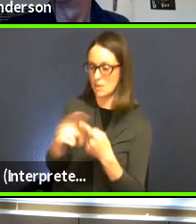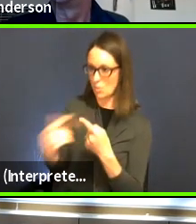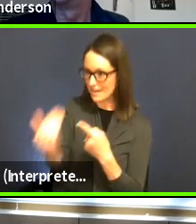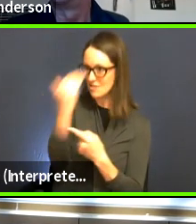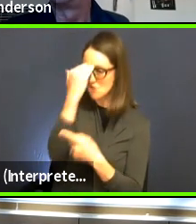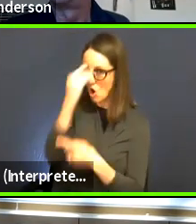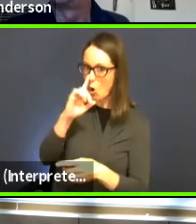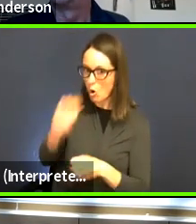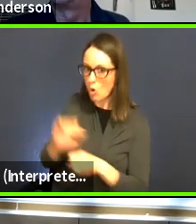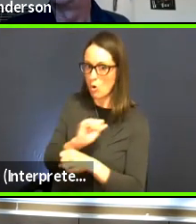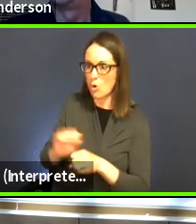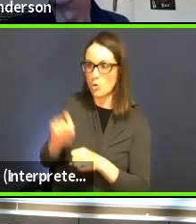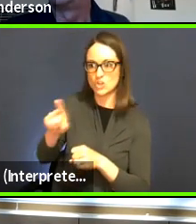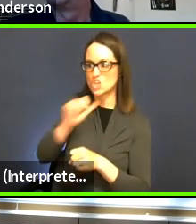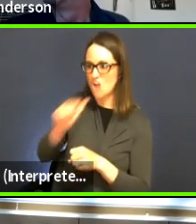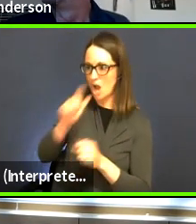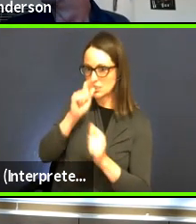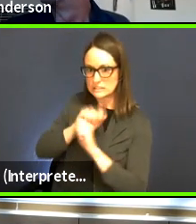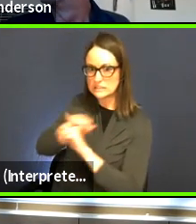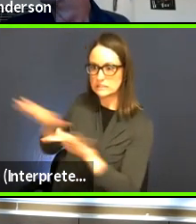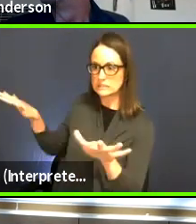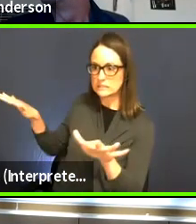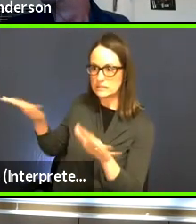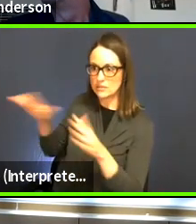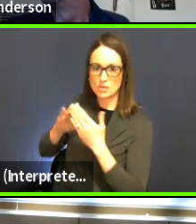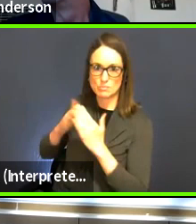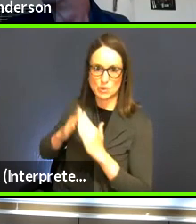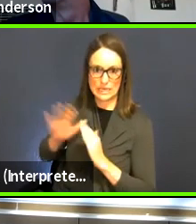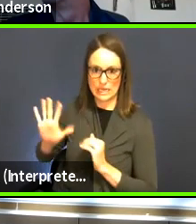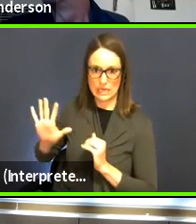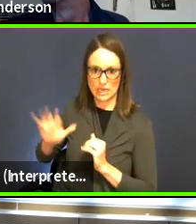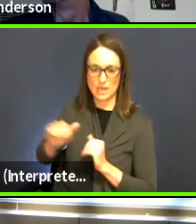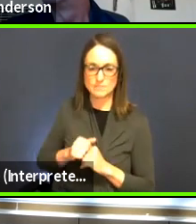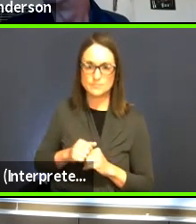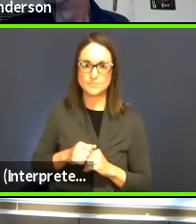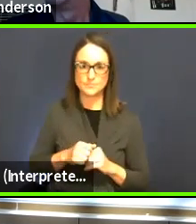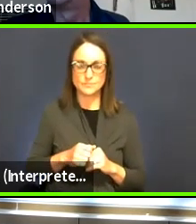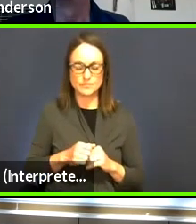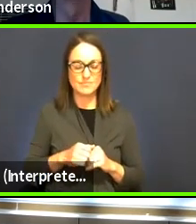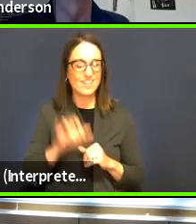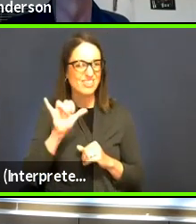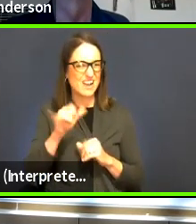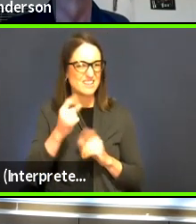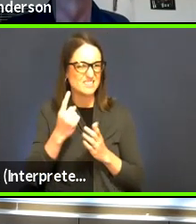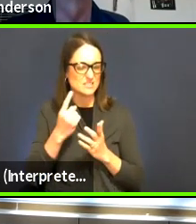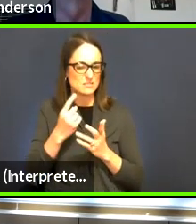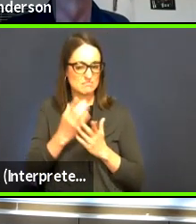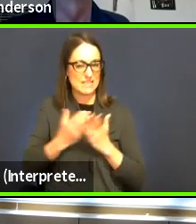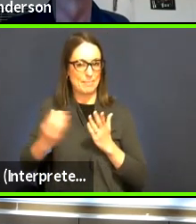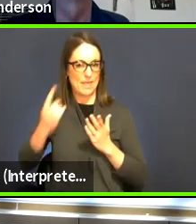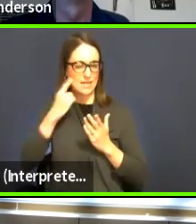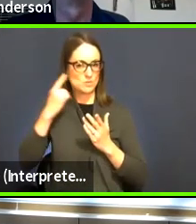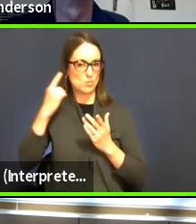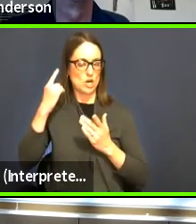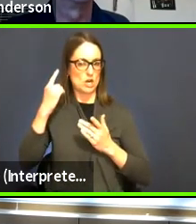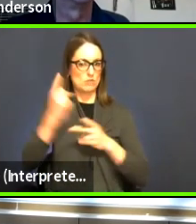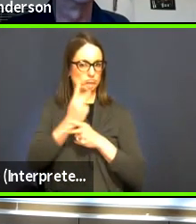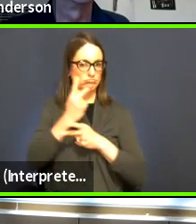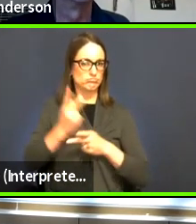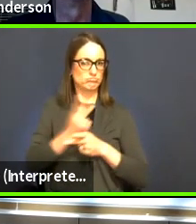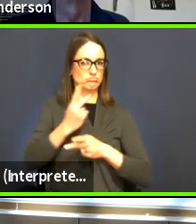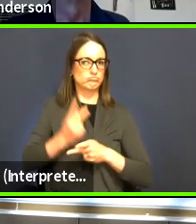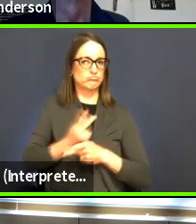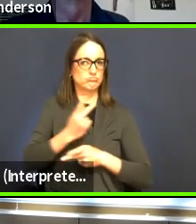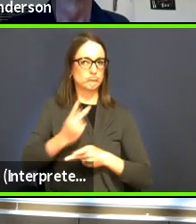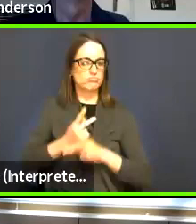not going to impact the rest of the community. So those are some things that we're working on. And I, again, happy that